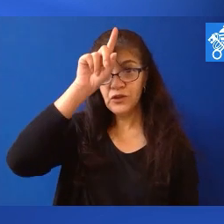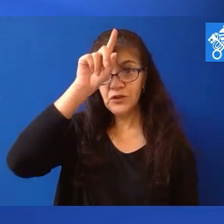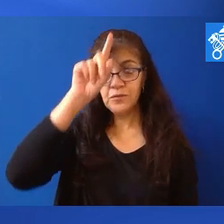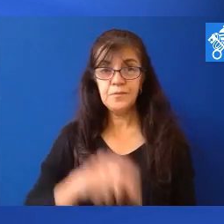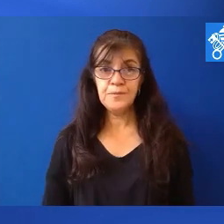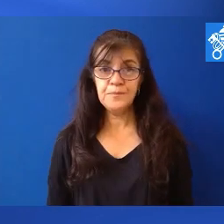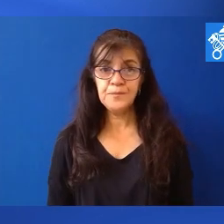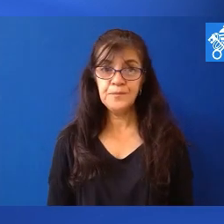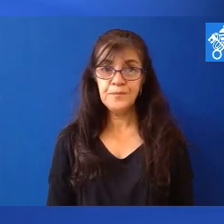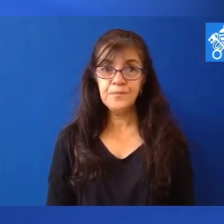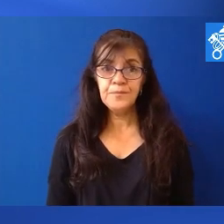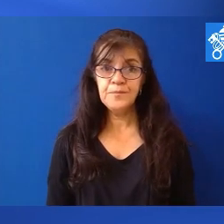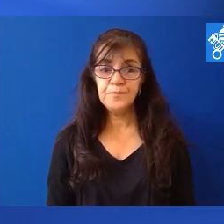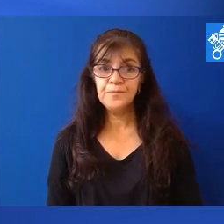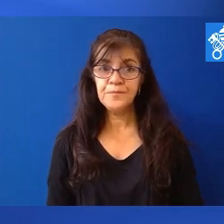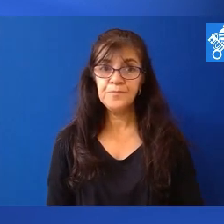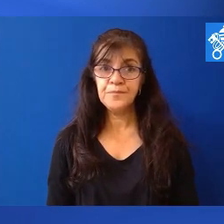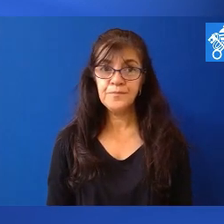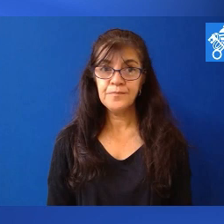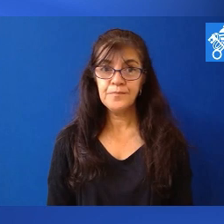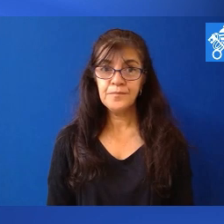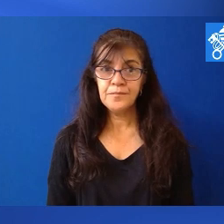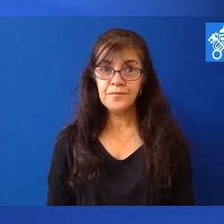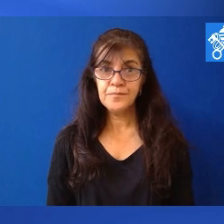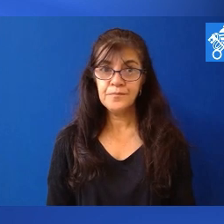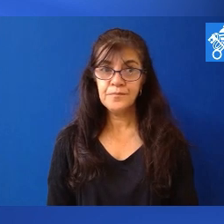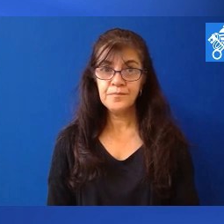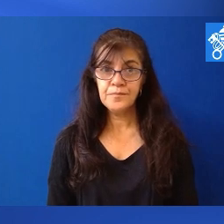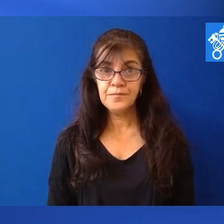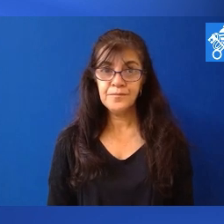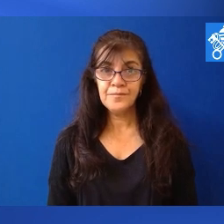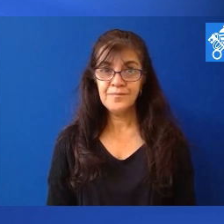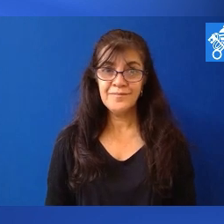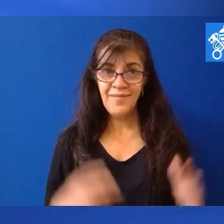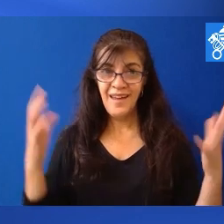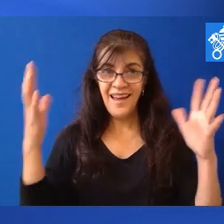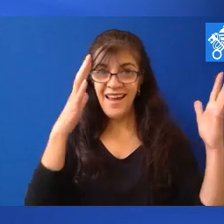servizio ospedaliero dell'Ordine di Malta in Austria.